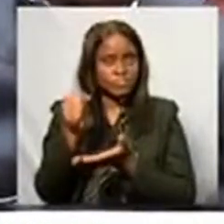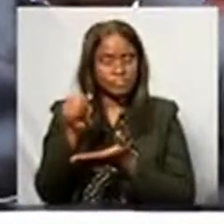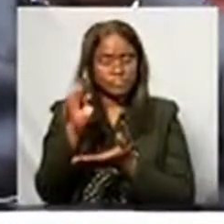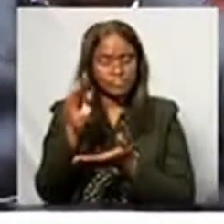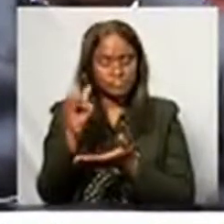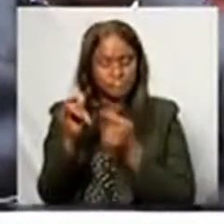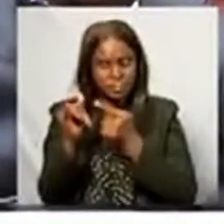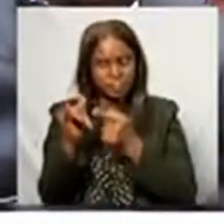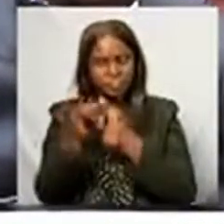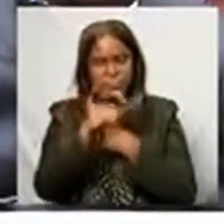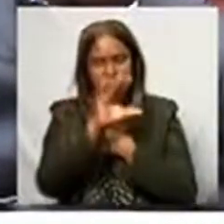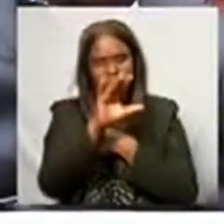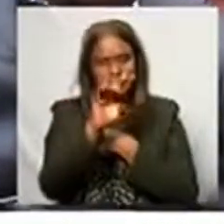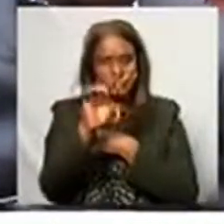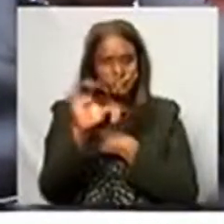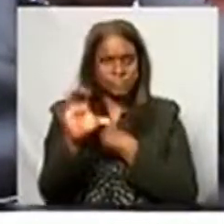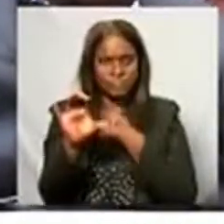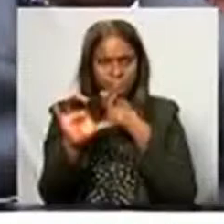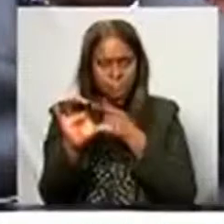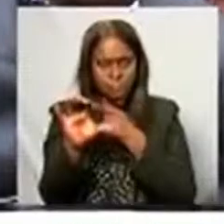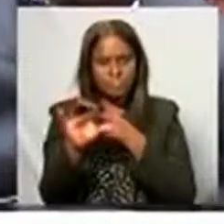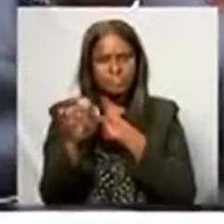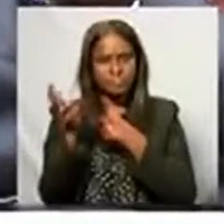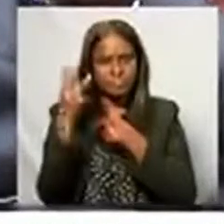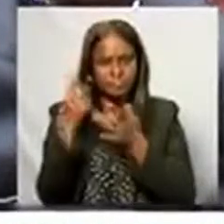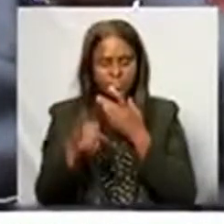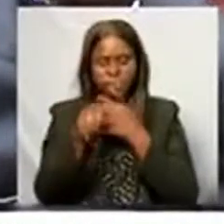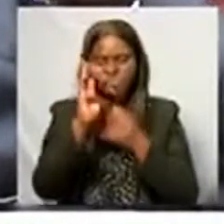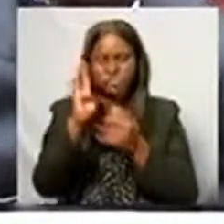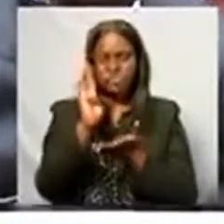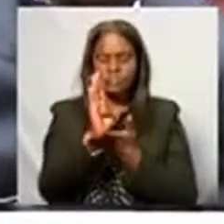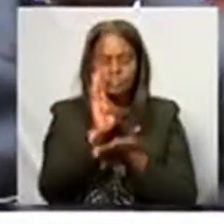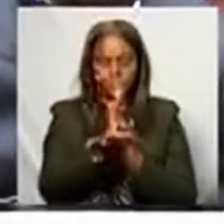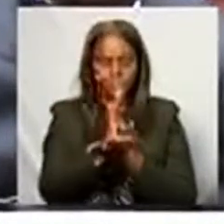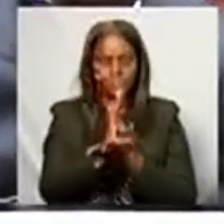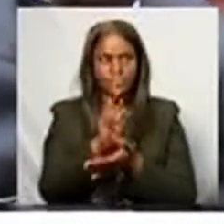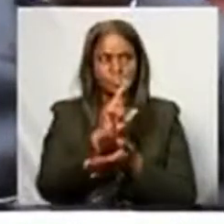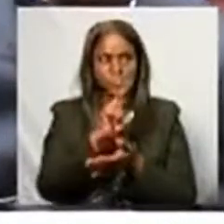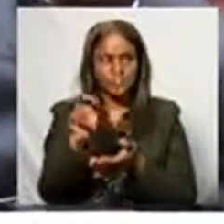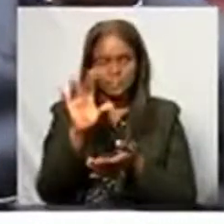by CEEC was